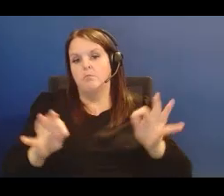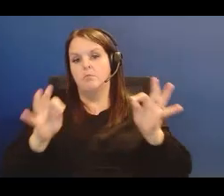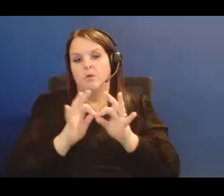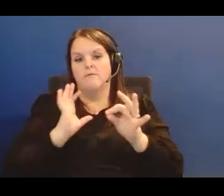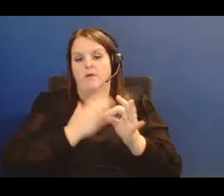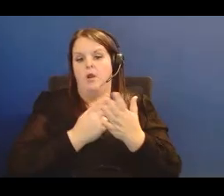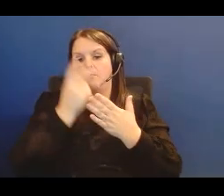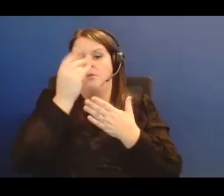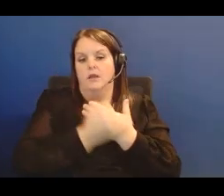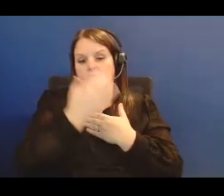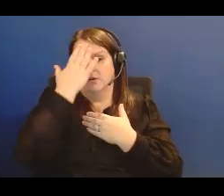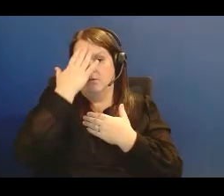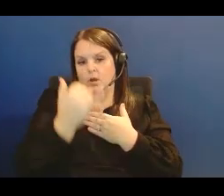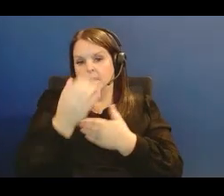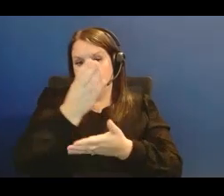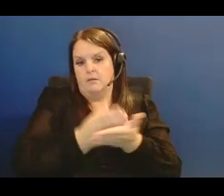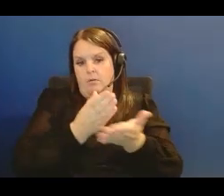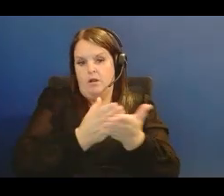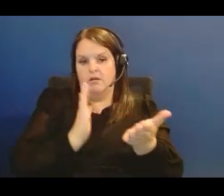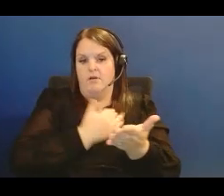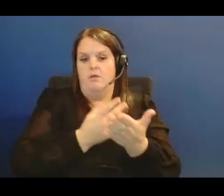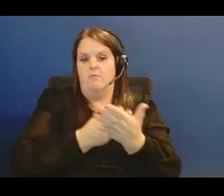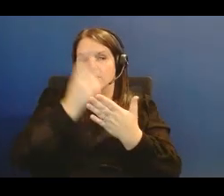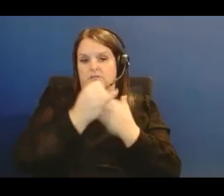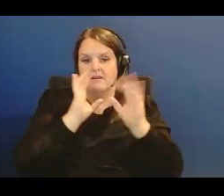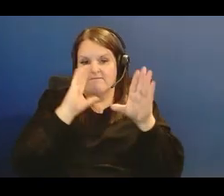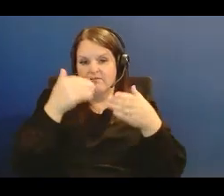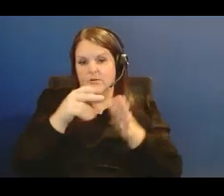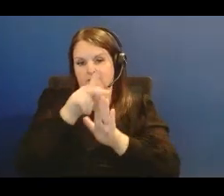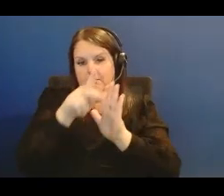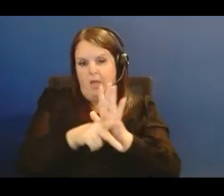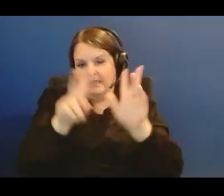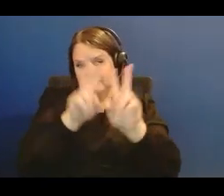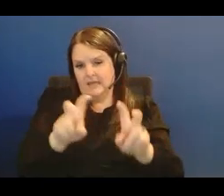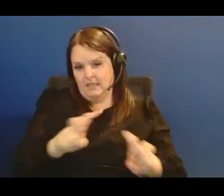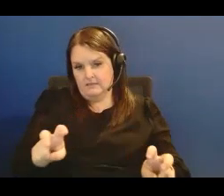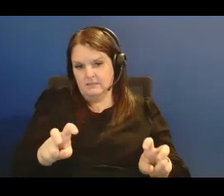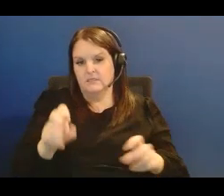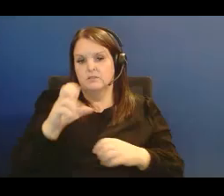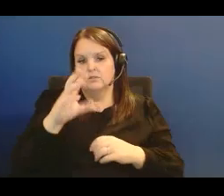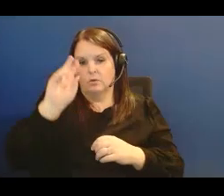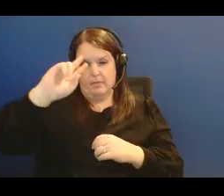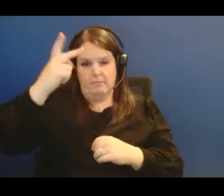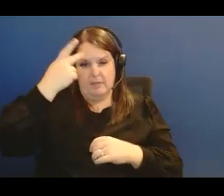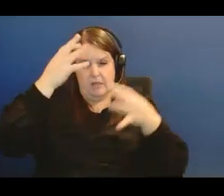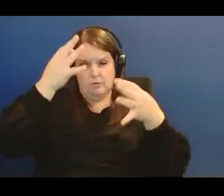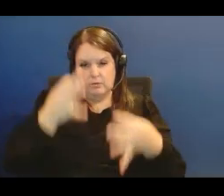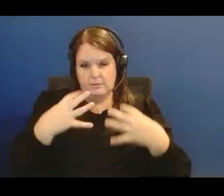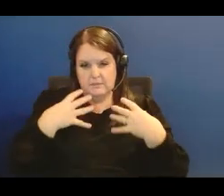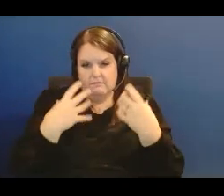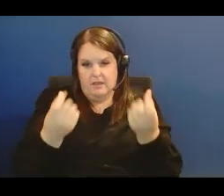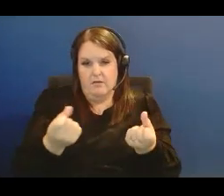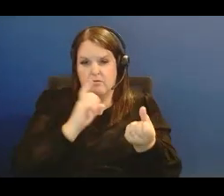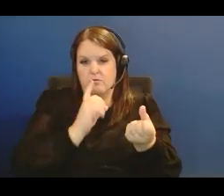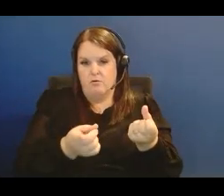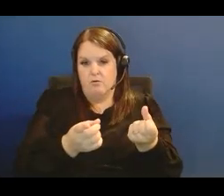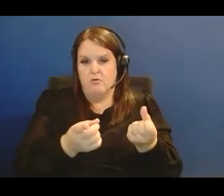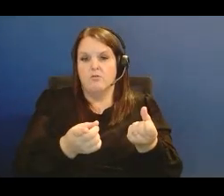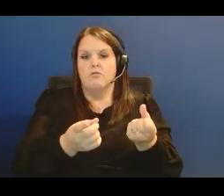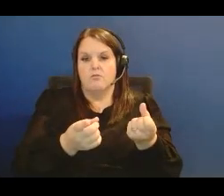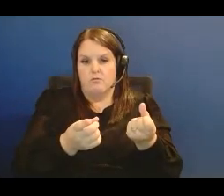project because a portion of the project is focused on policy analysis. And so the political determinants of health are